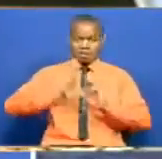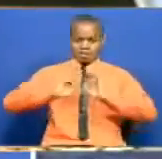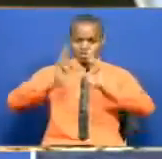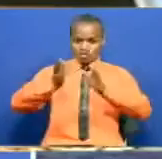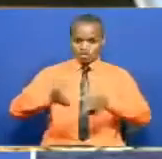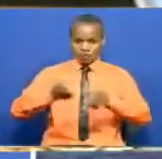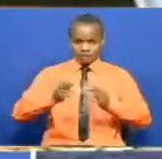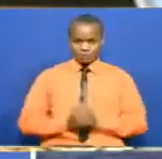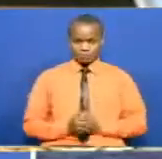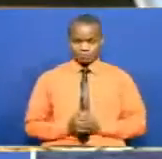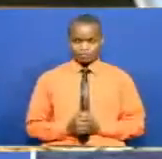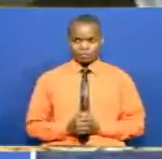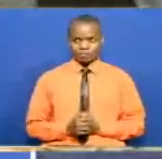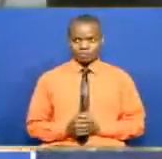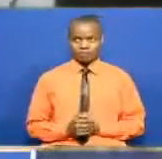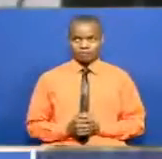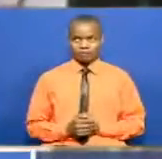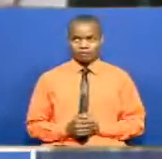with that update.